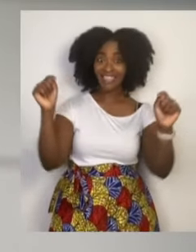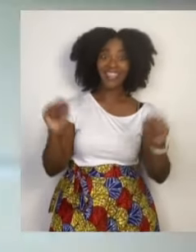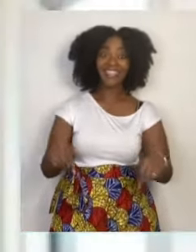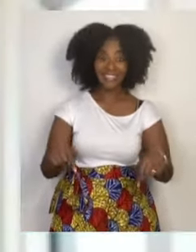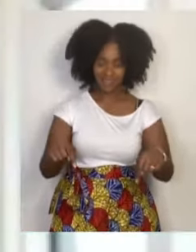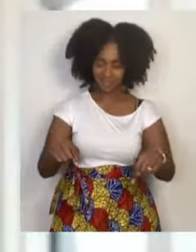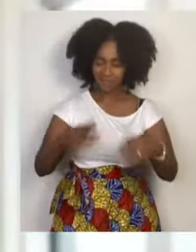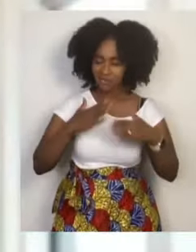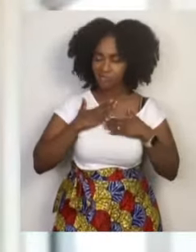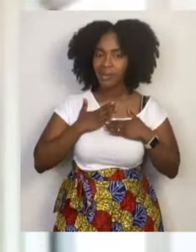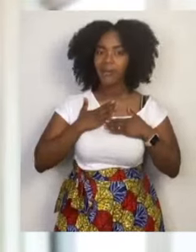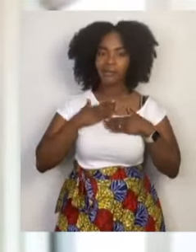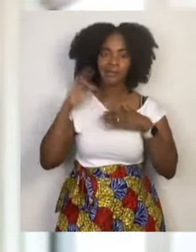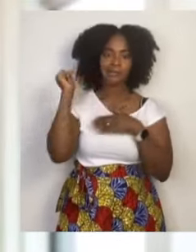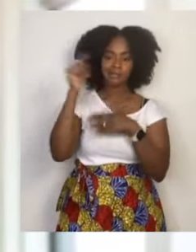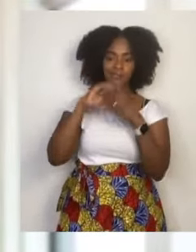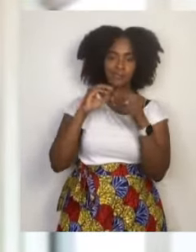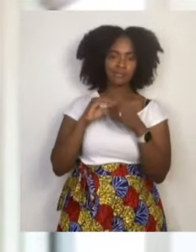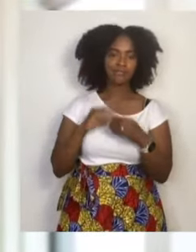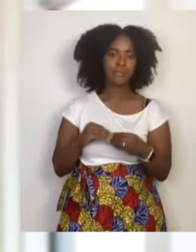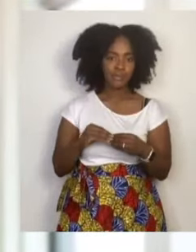testimony.